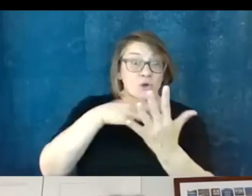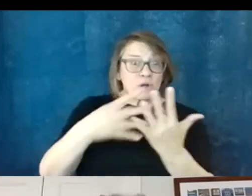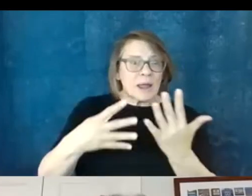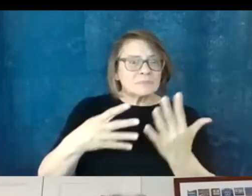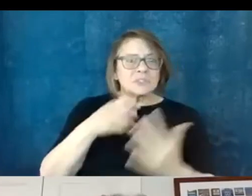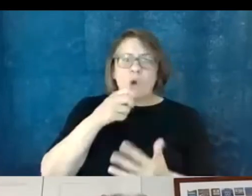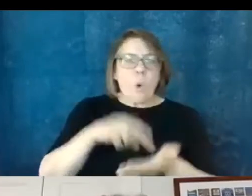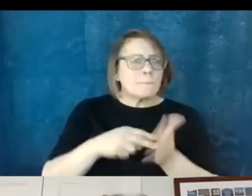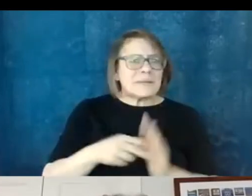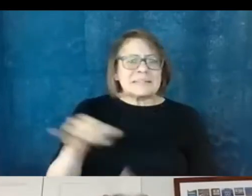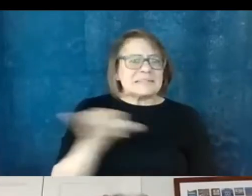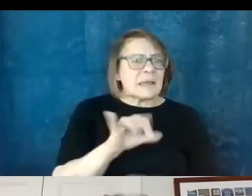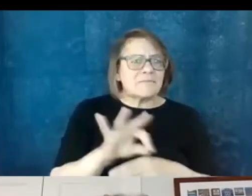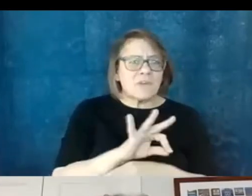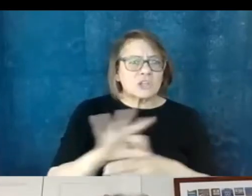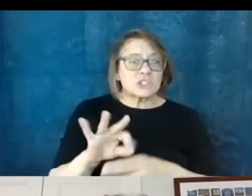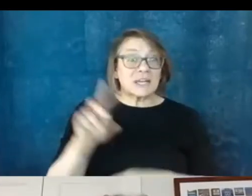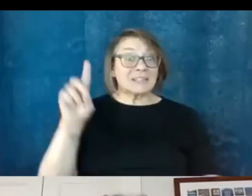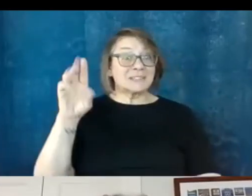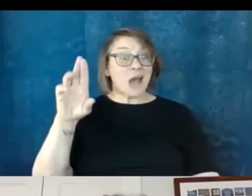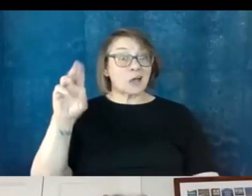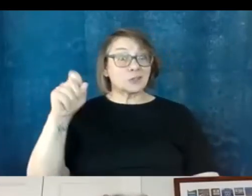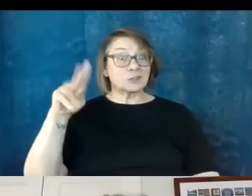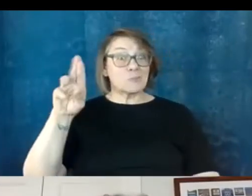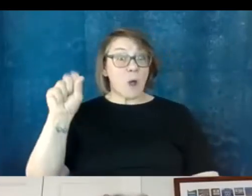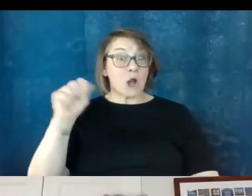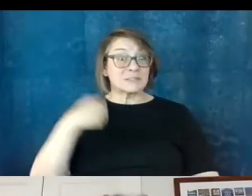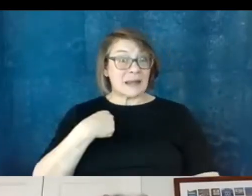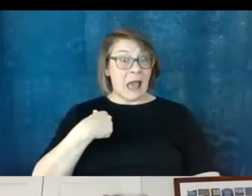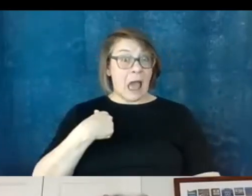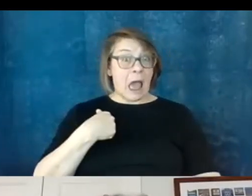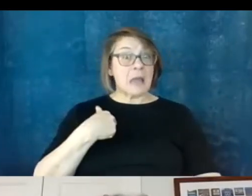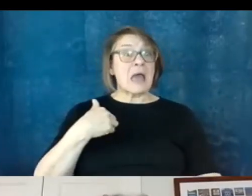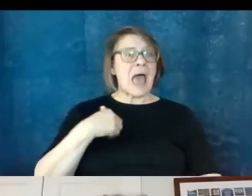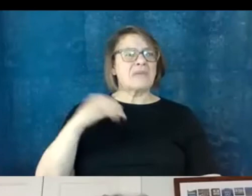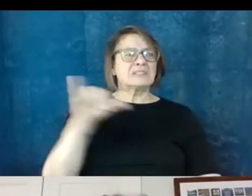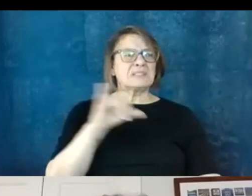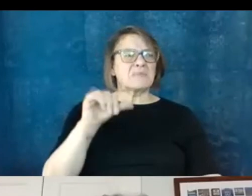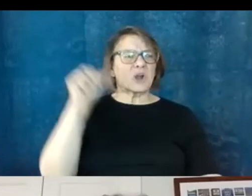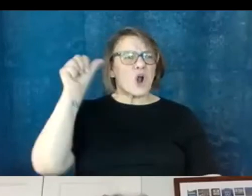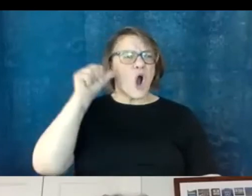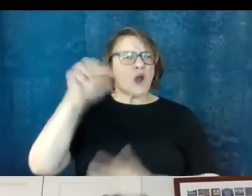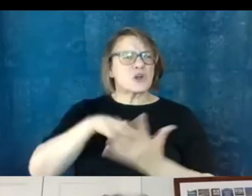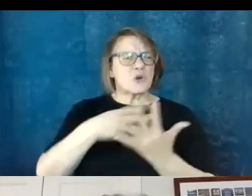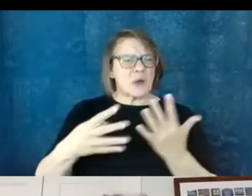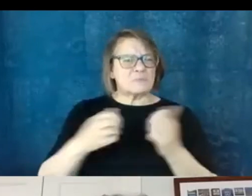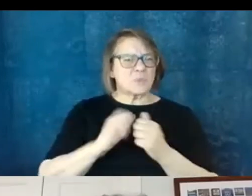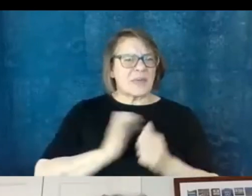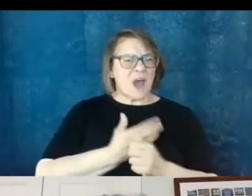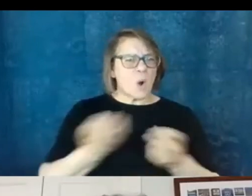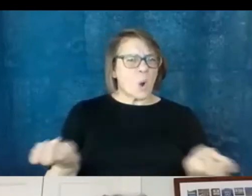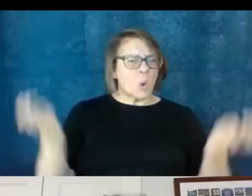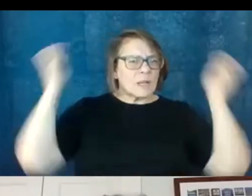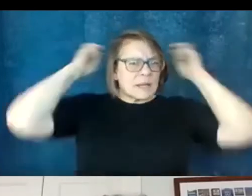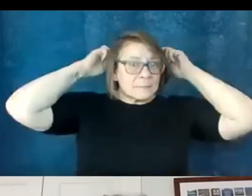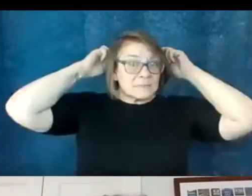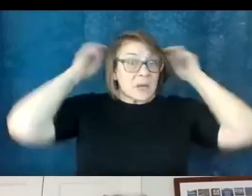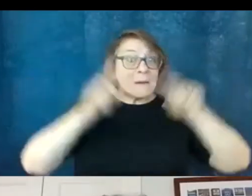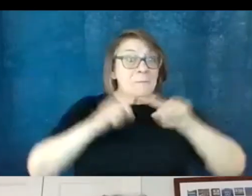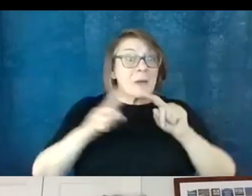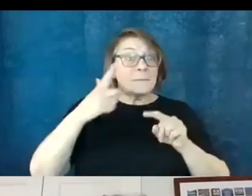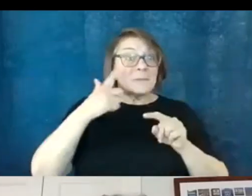Like Dr. Sparks and I probably have very similar aided audiograms with our cochlear implants, but because I